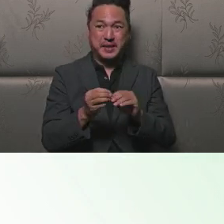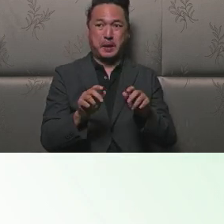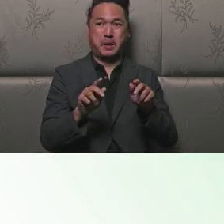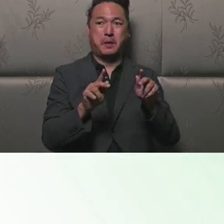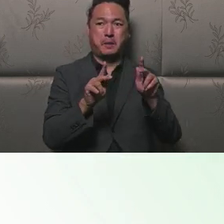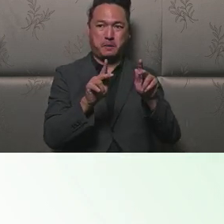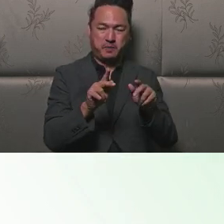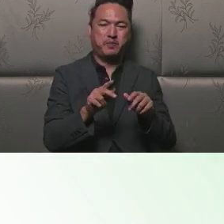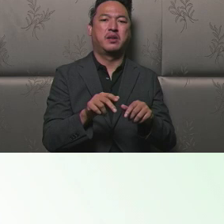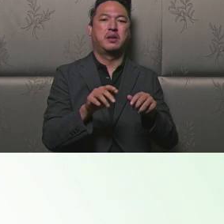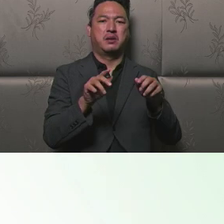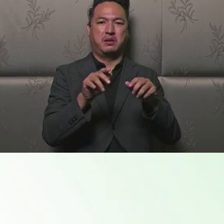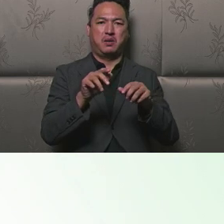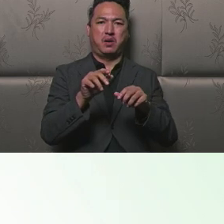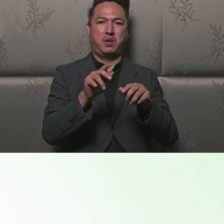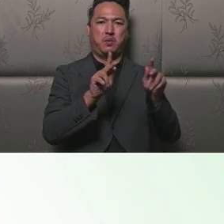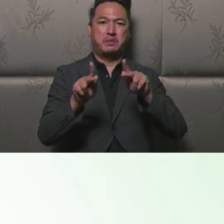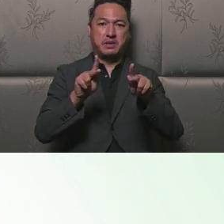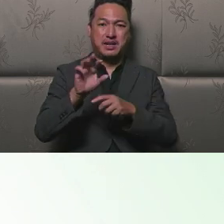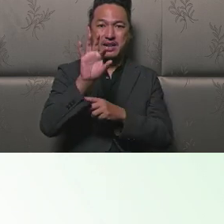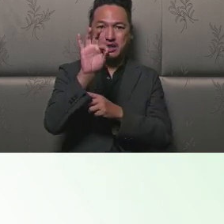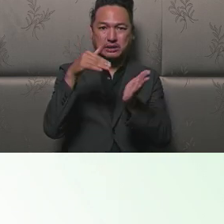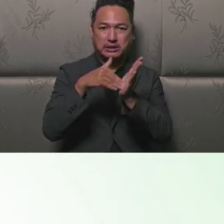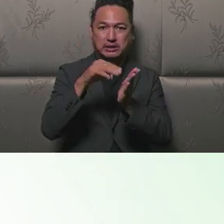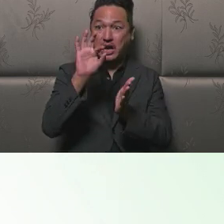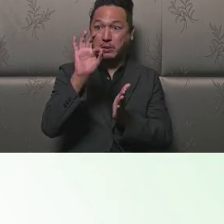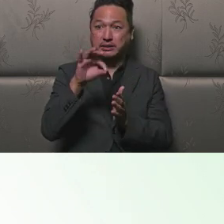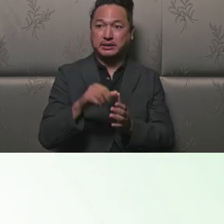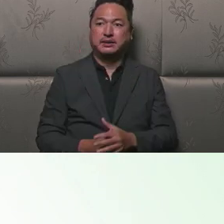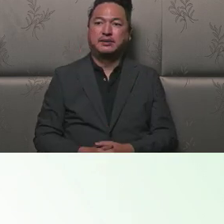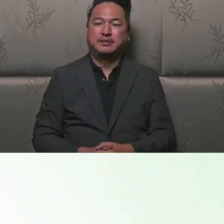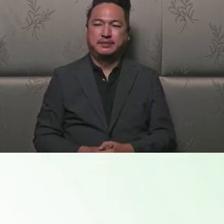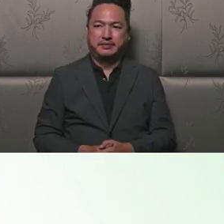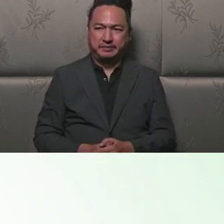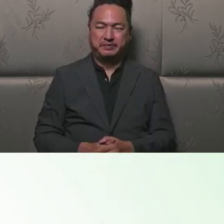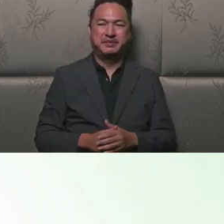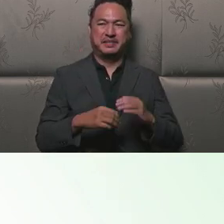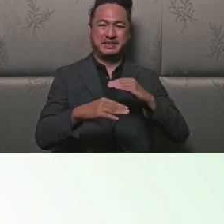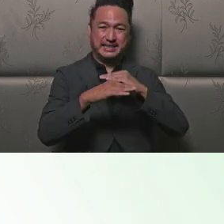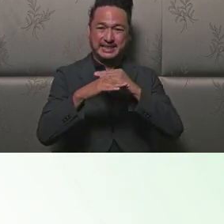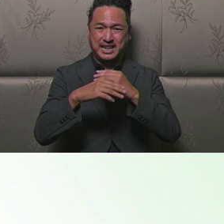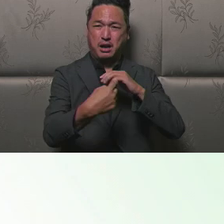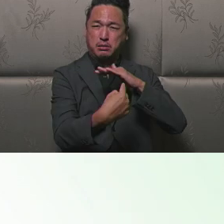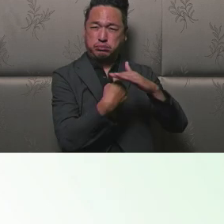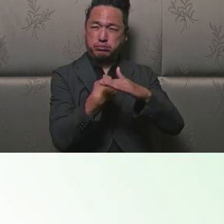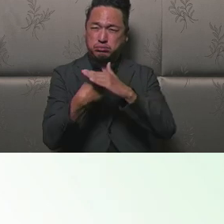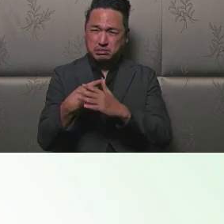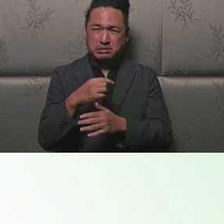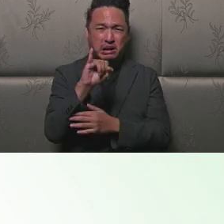education and refugees, we are also talking about investing in advancing human